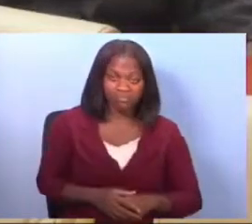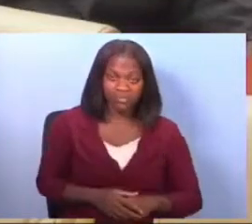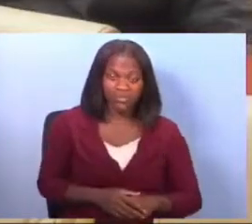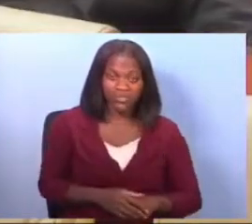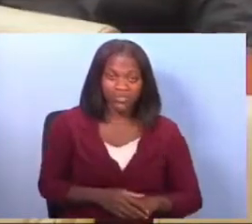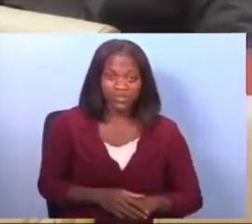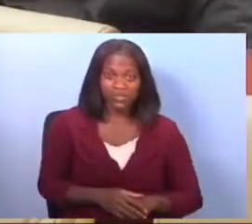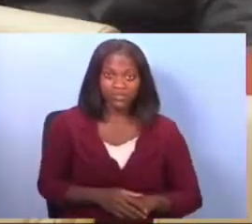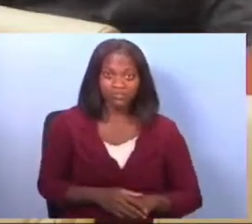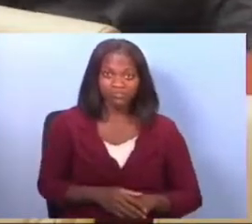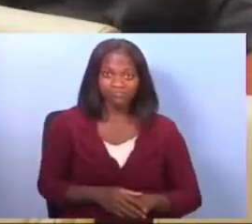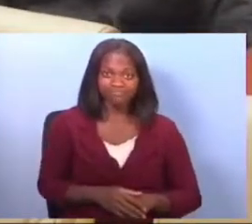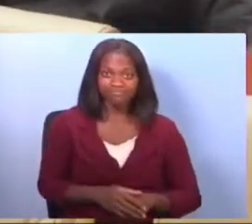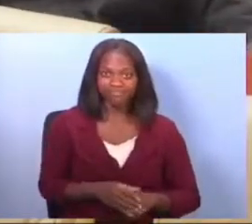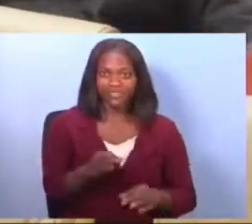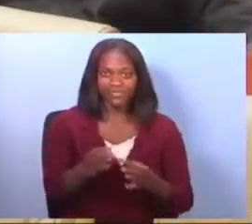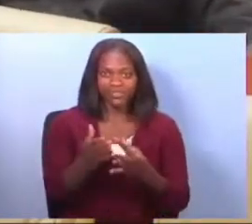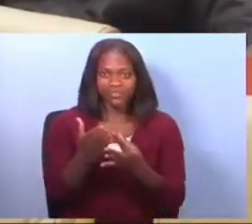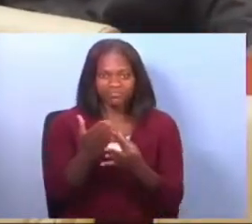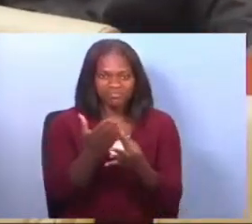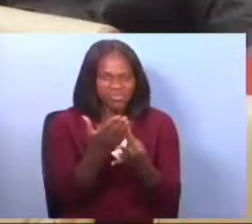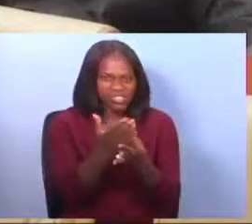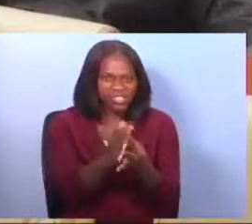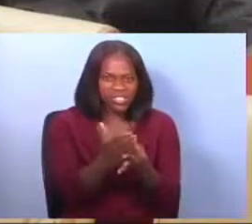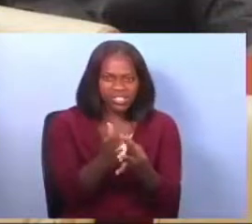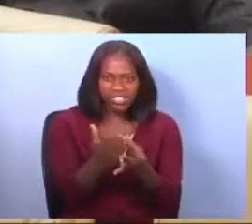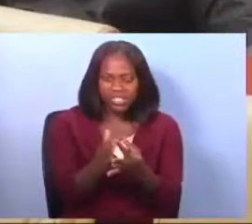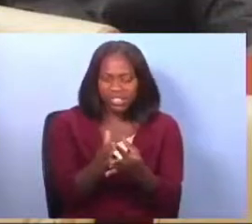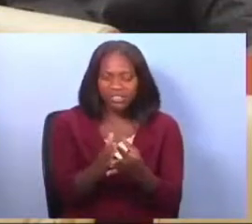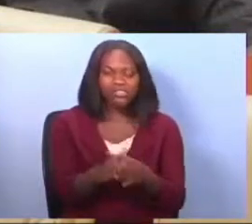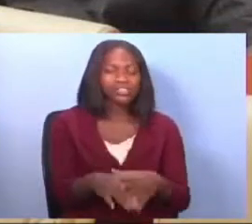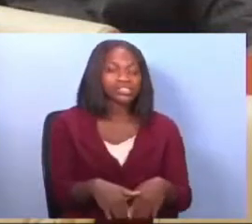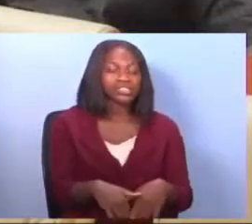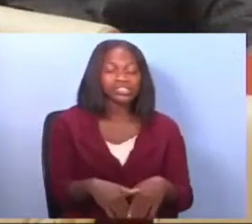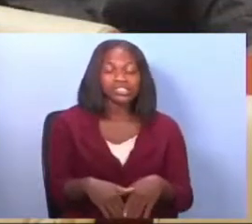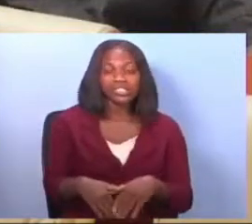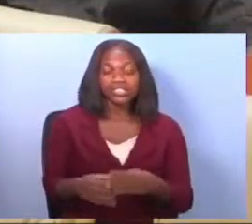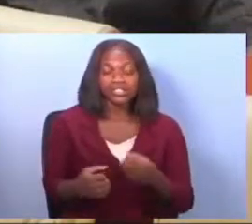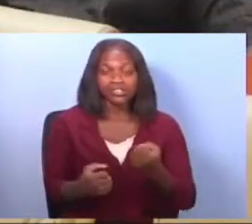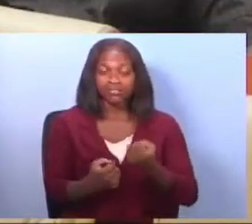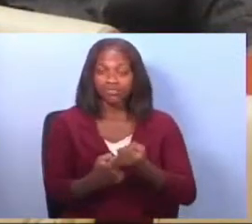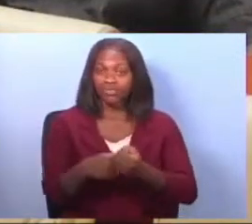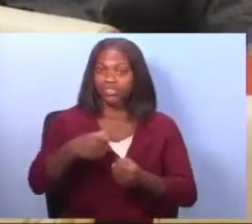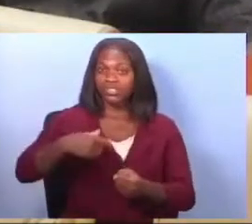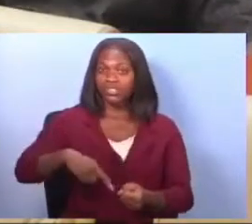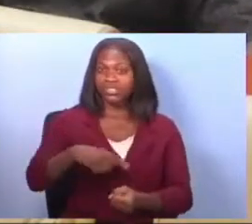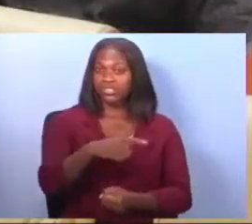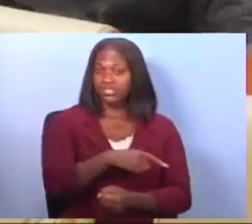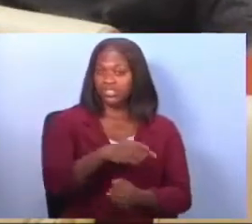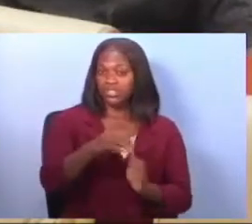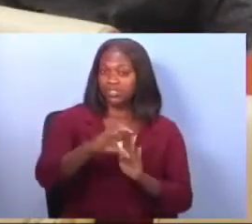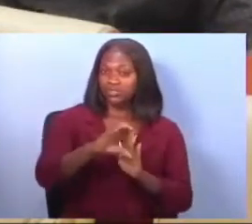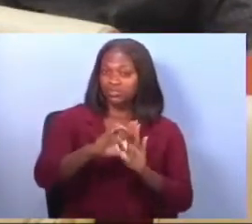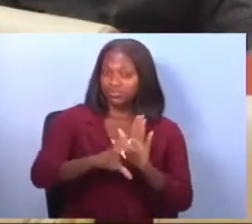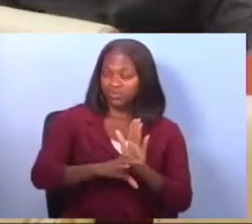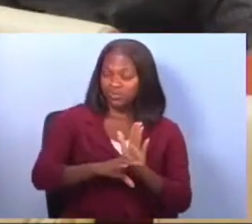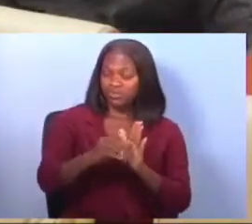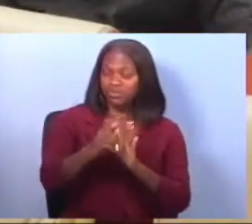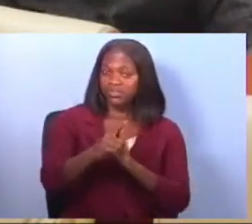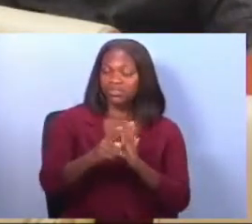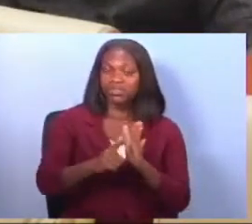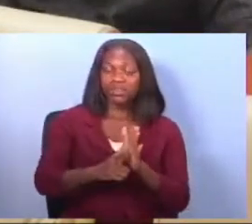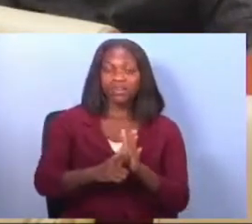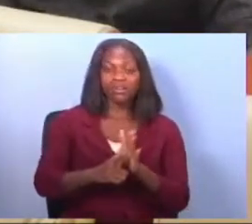many. So when you do the distribution between subsidiary legislation and then Constitutional, Legal and Parliamentary Affairs